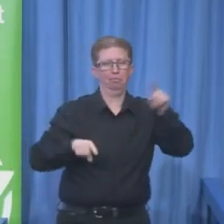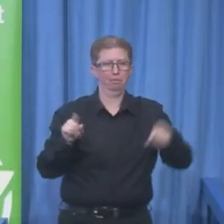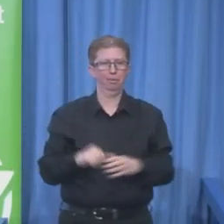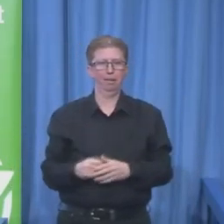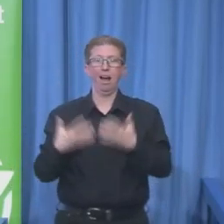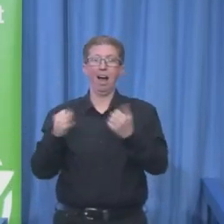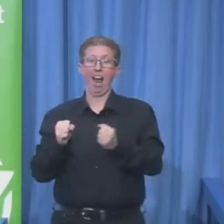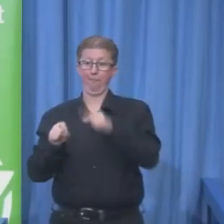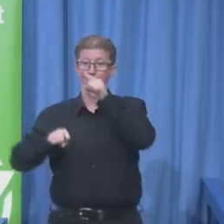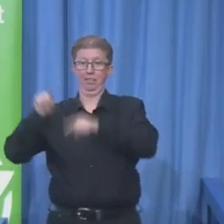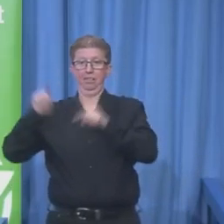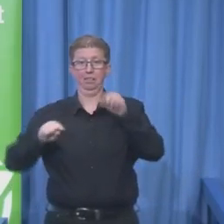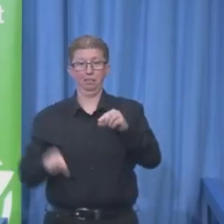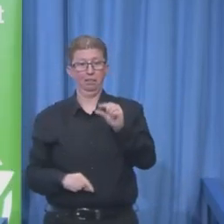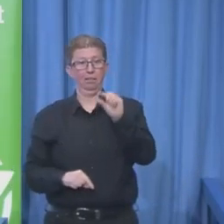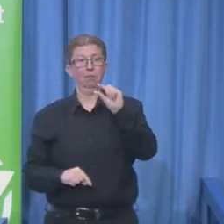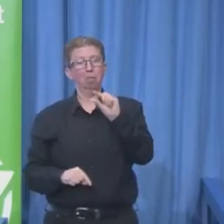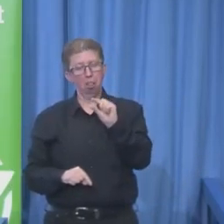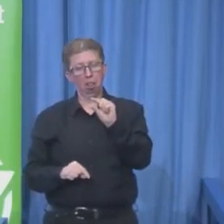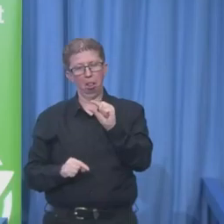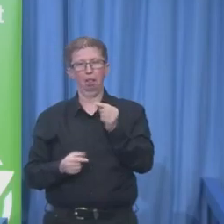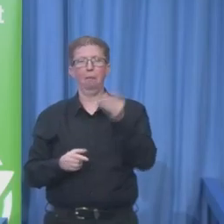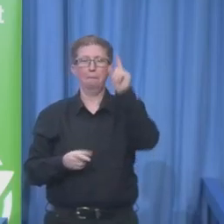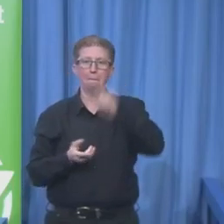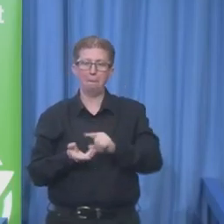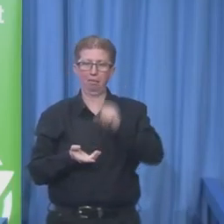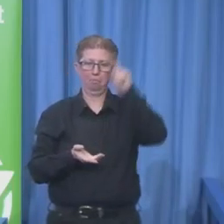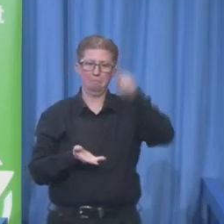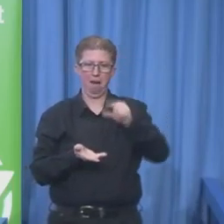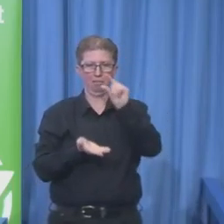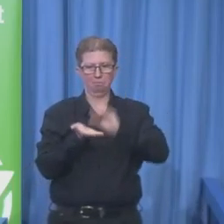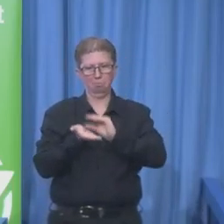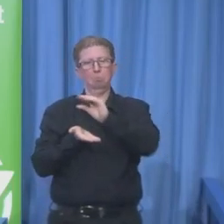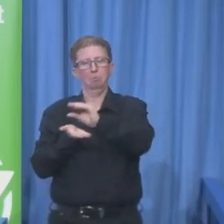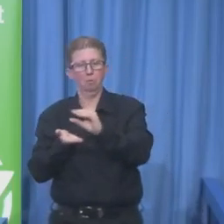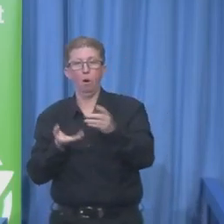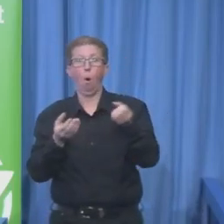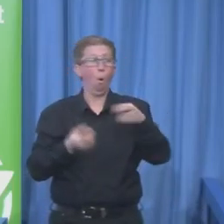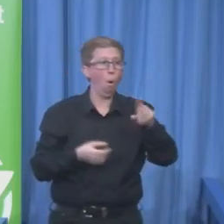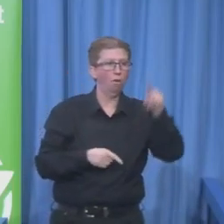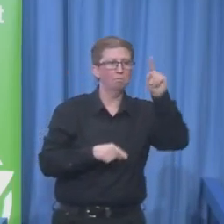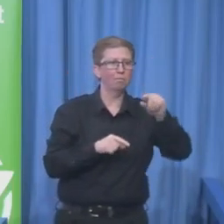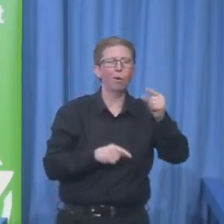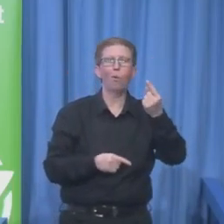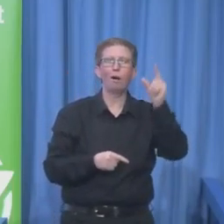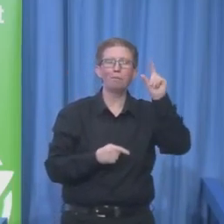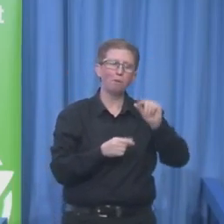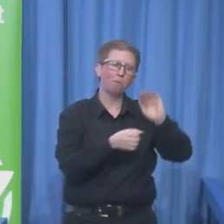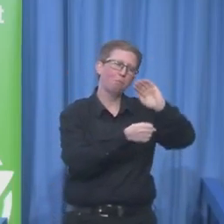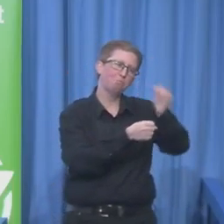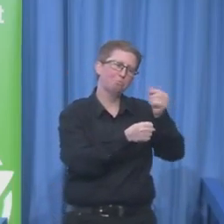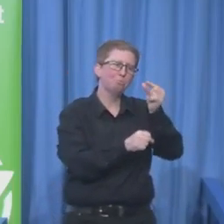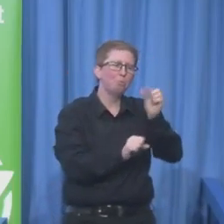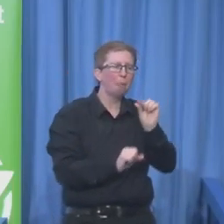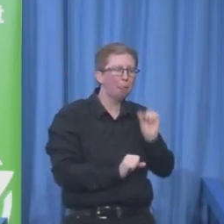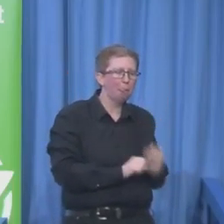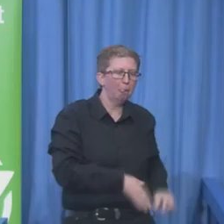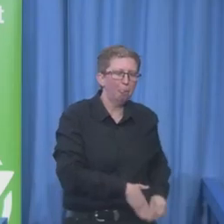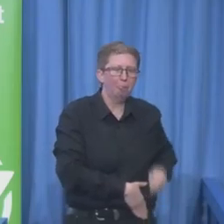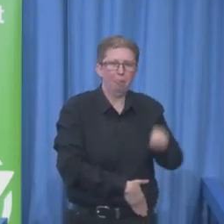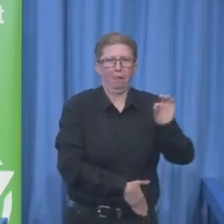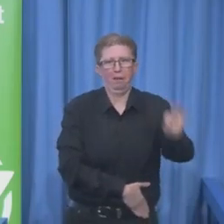very poor. Let me just give you some examples about the situation in my own country. In Germany,